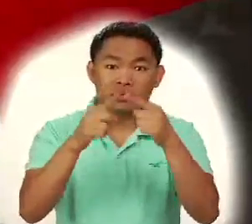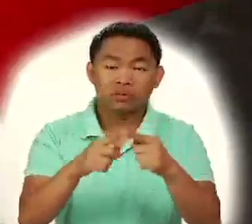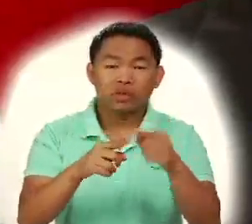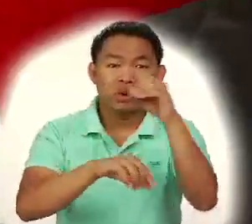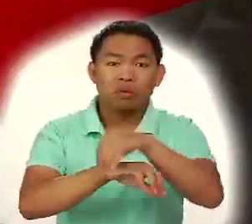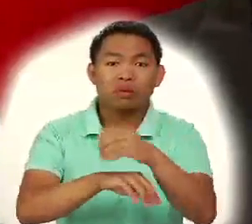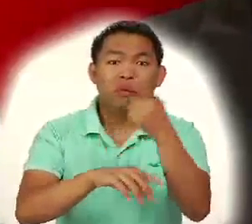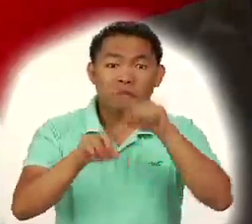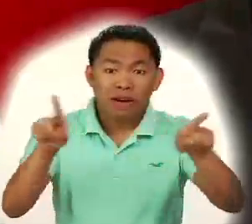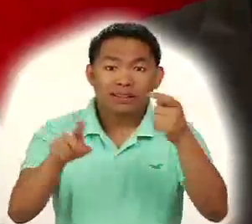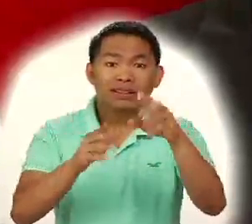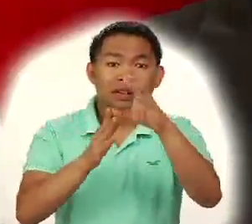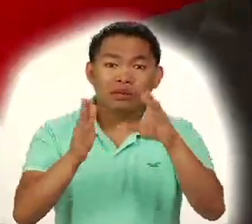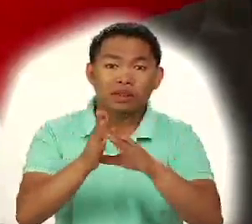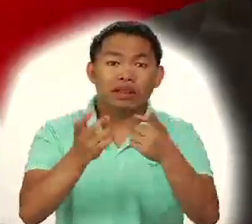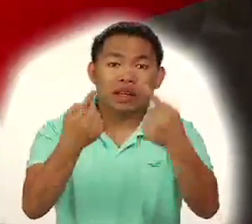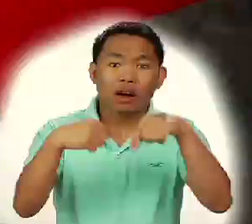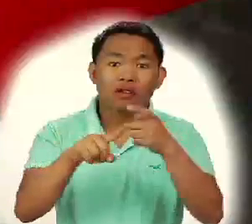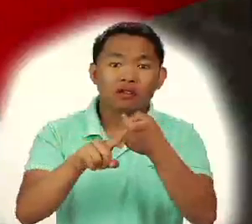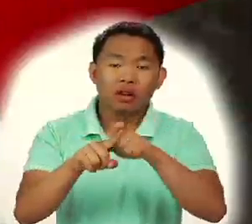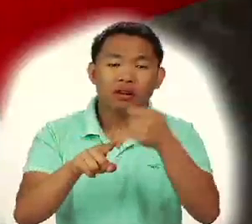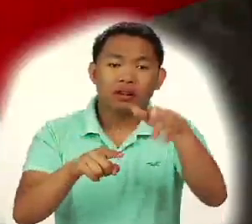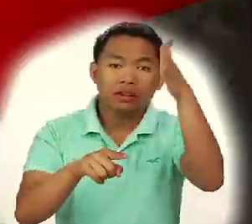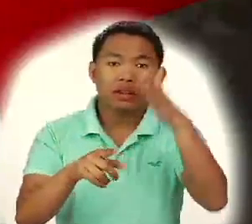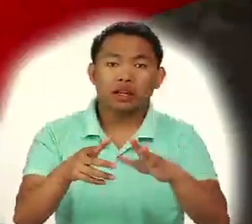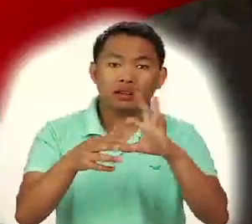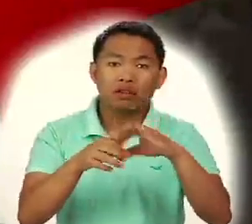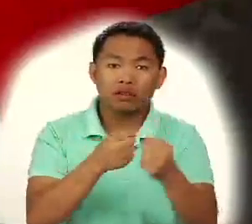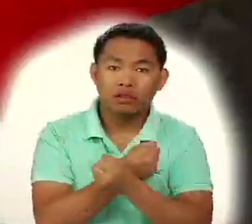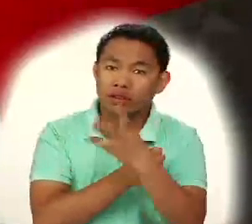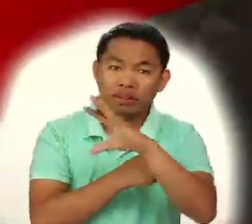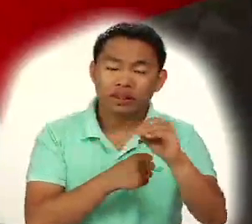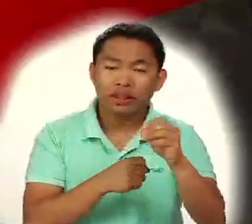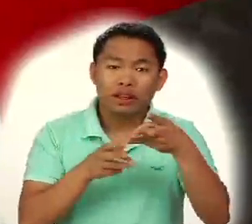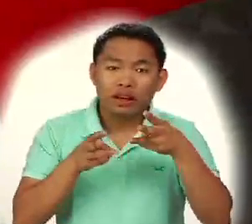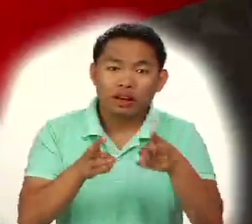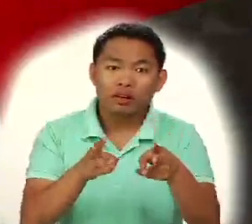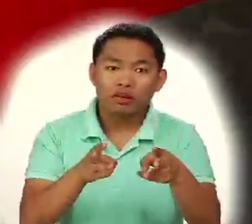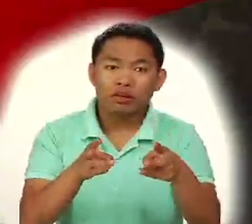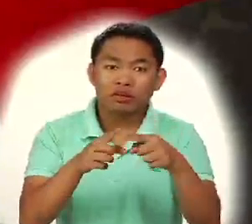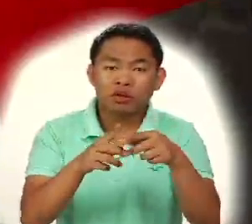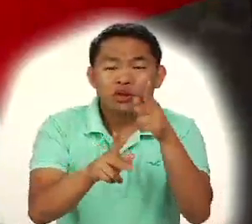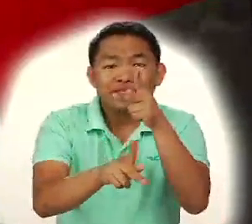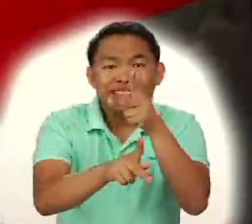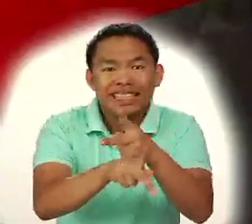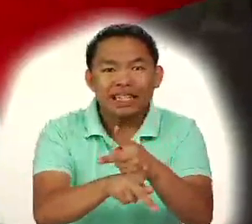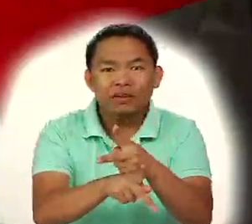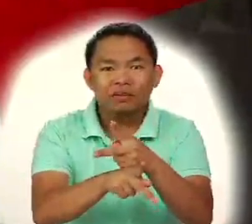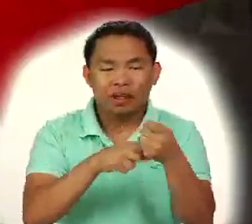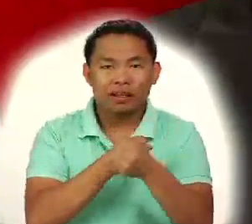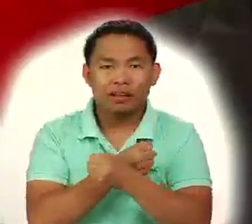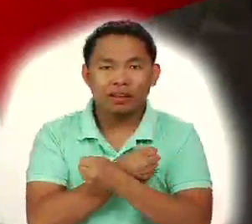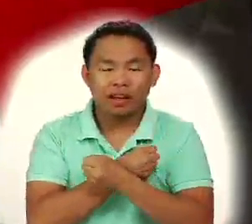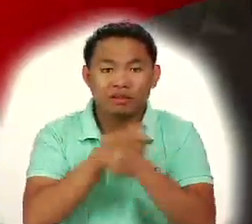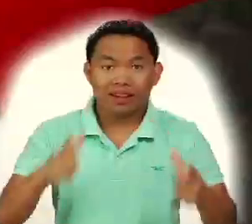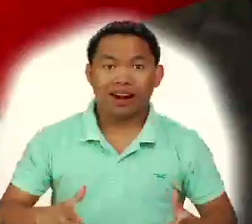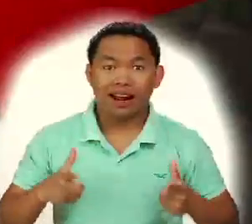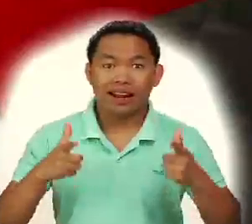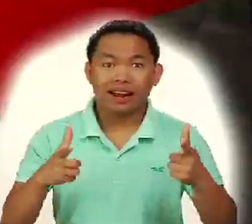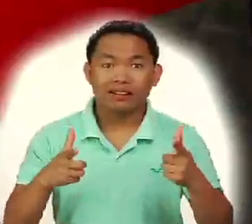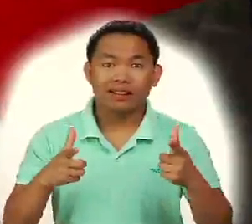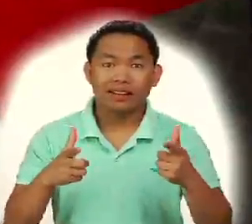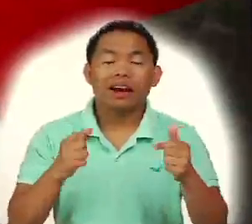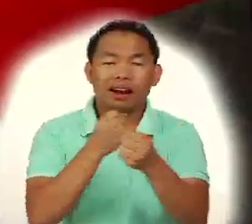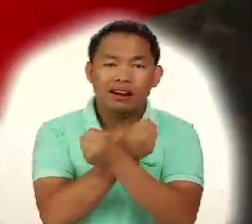oppression. The commandments come from the God of love and are a way of keeping love